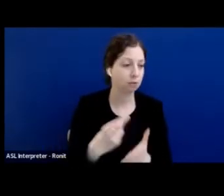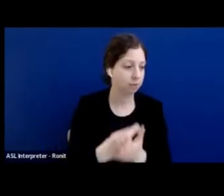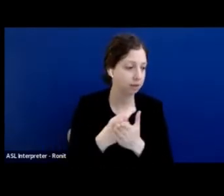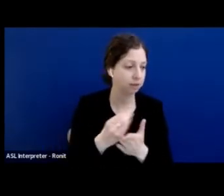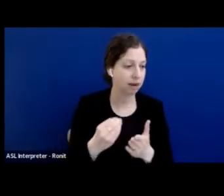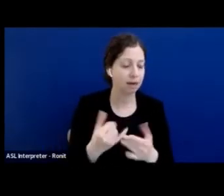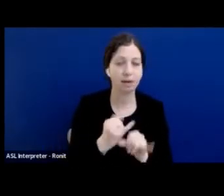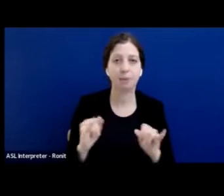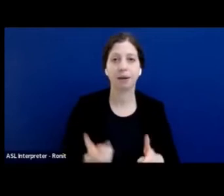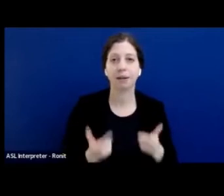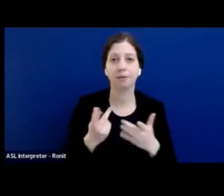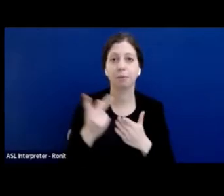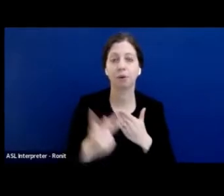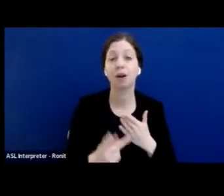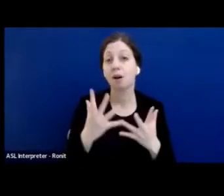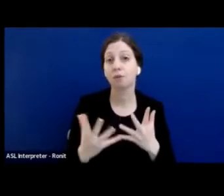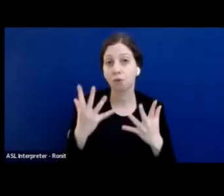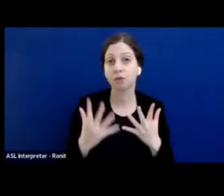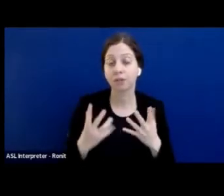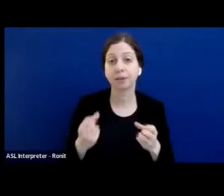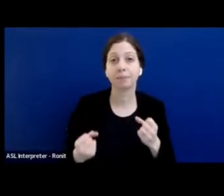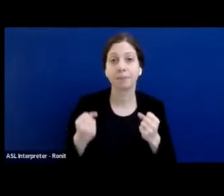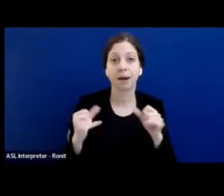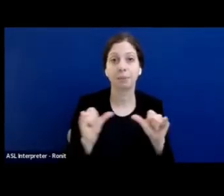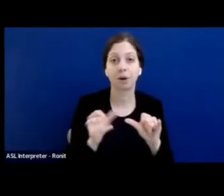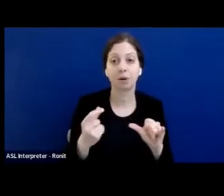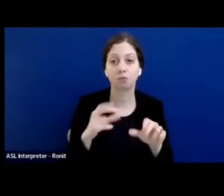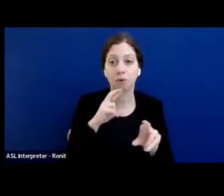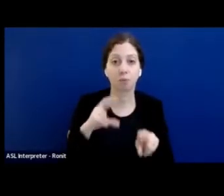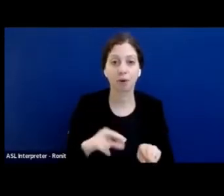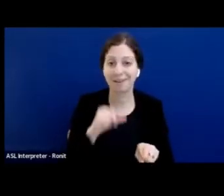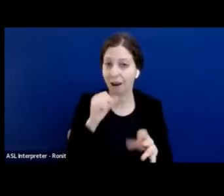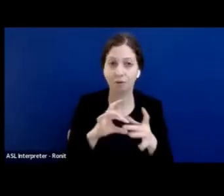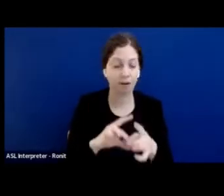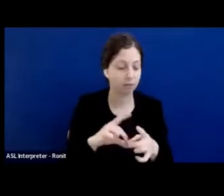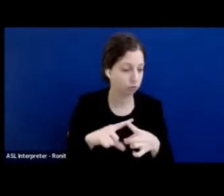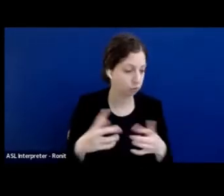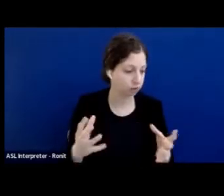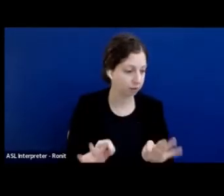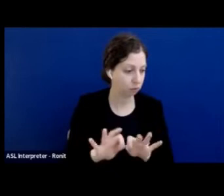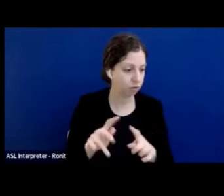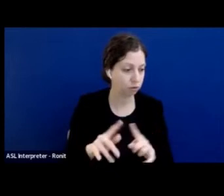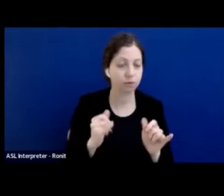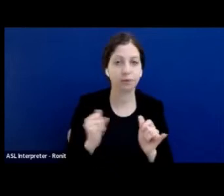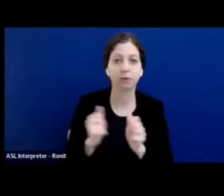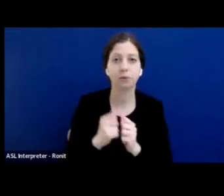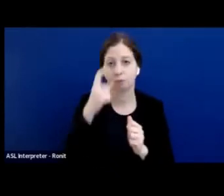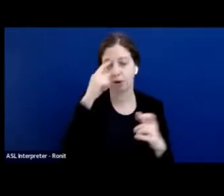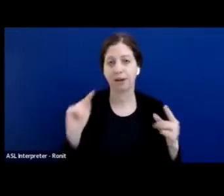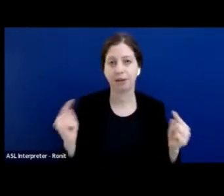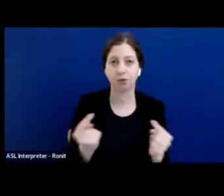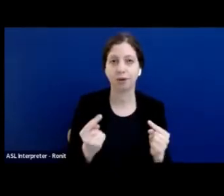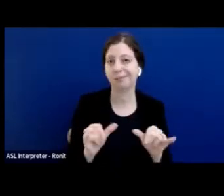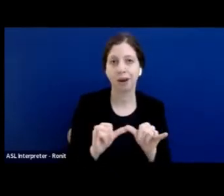programs. Unfortunately, many of the measures reported aren't relevant to what's important to individuals with brain injury. The measures